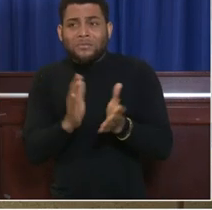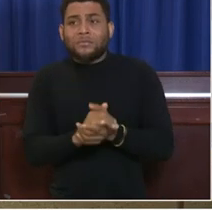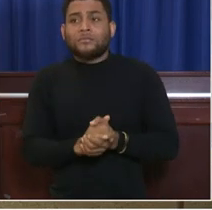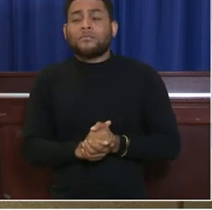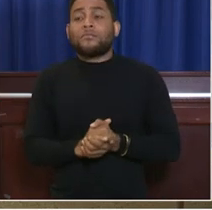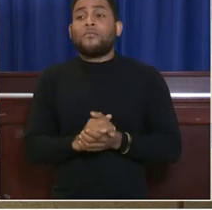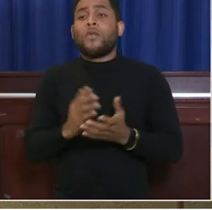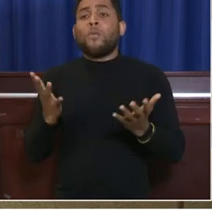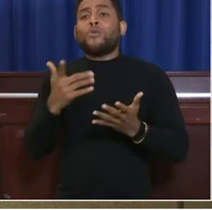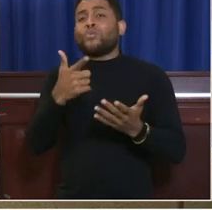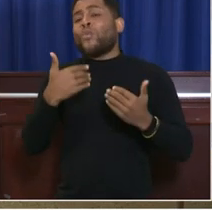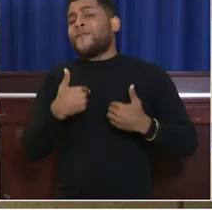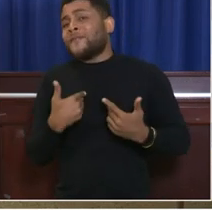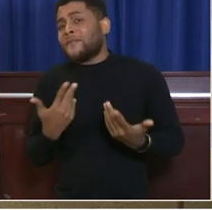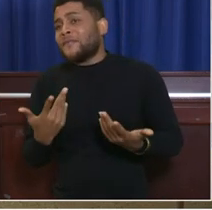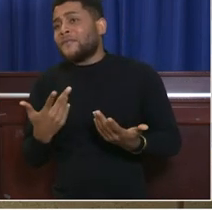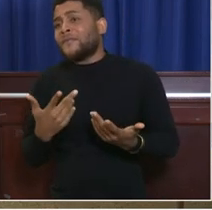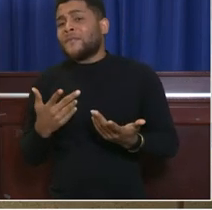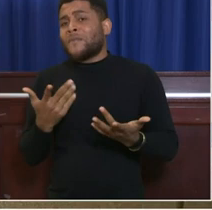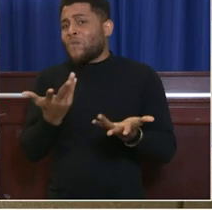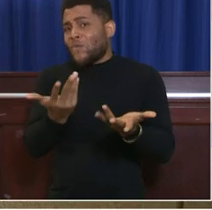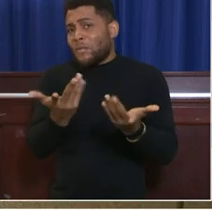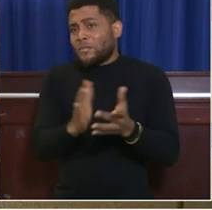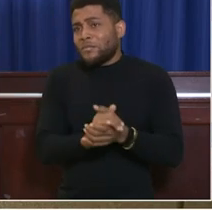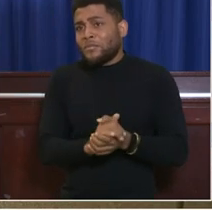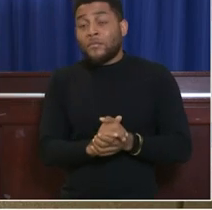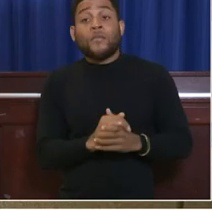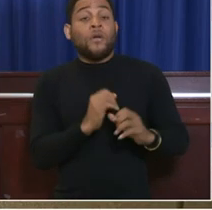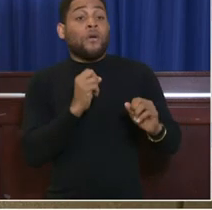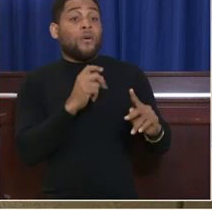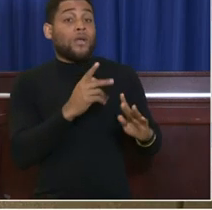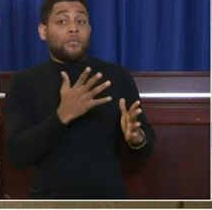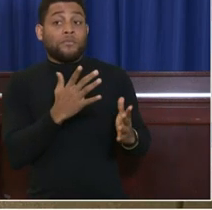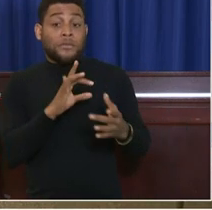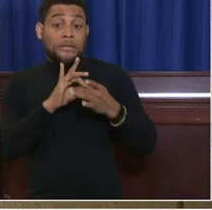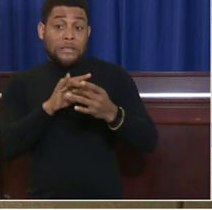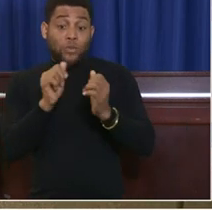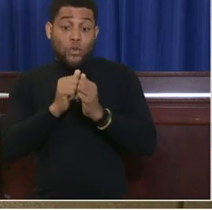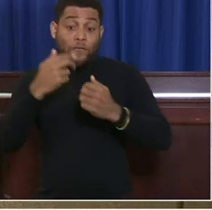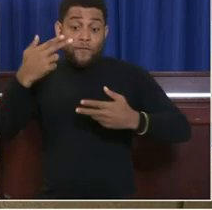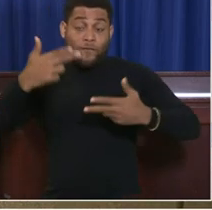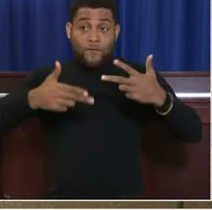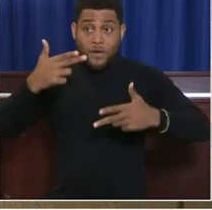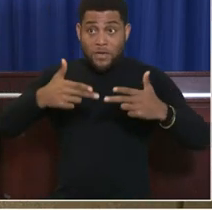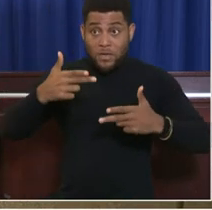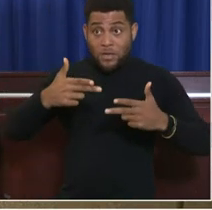want? So with respect to firearms in particular, there are a number of tools. One I will flag is,